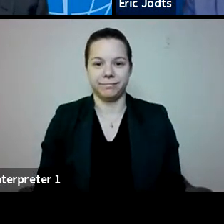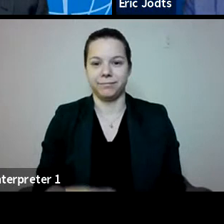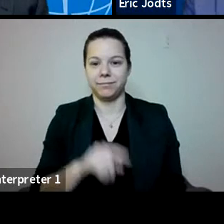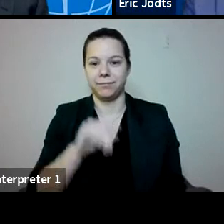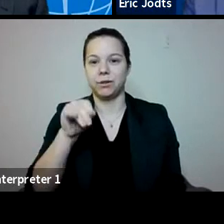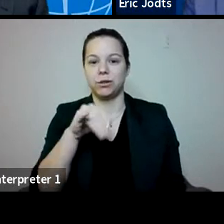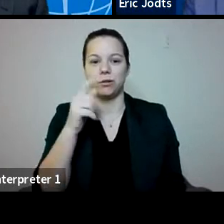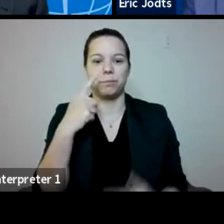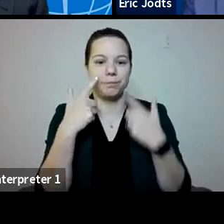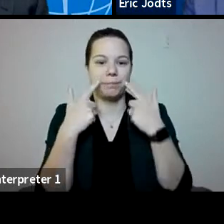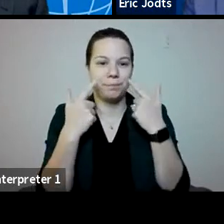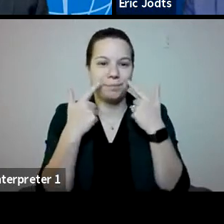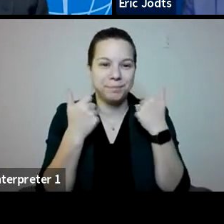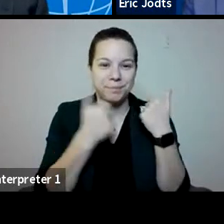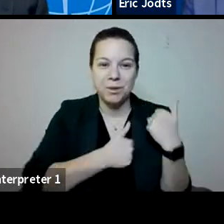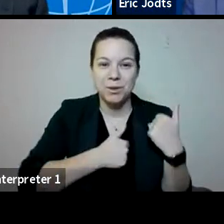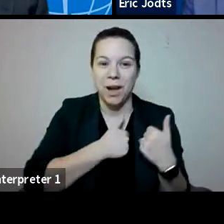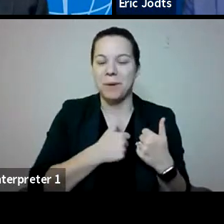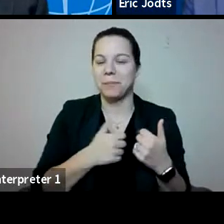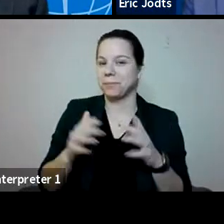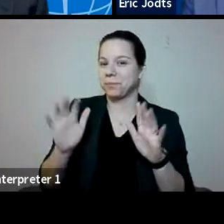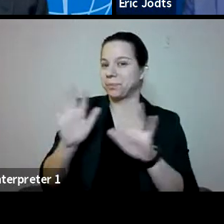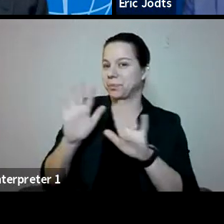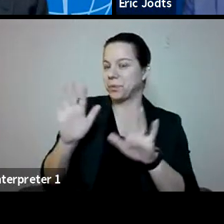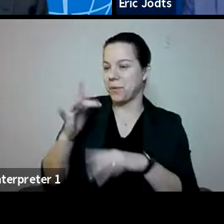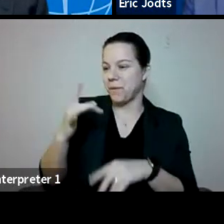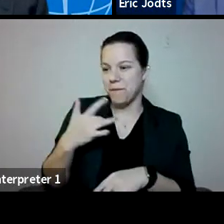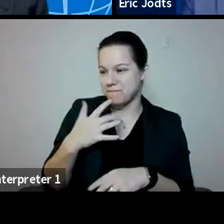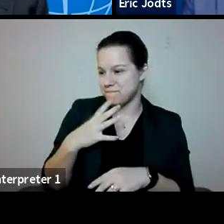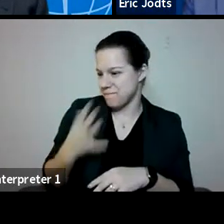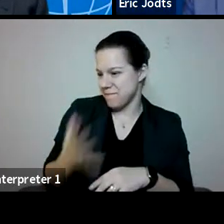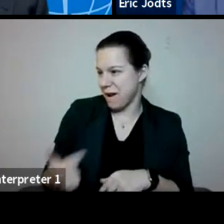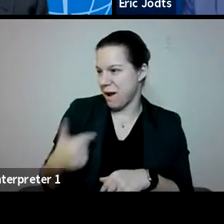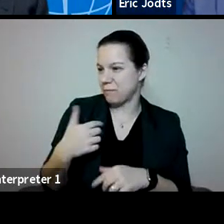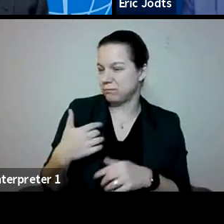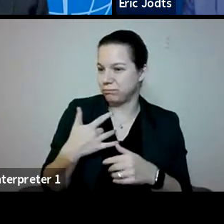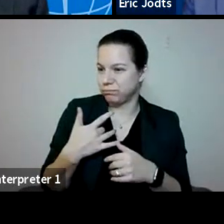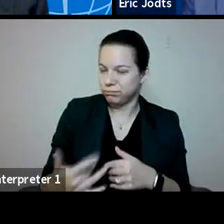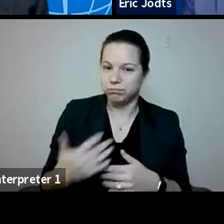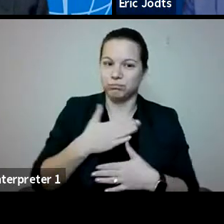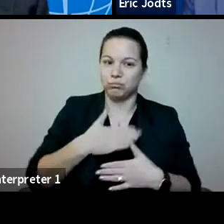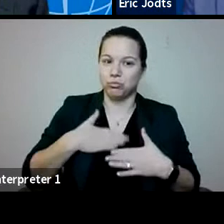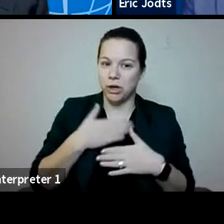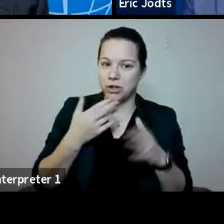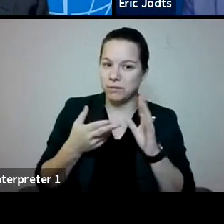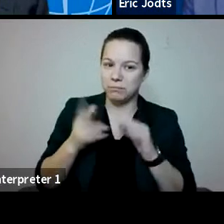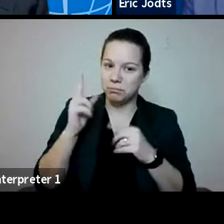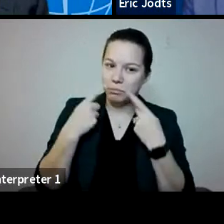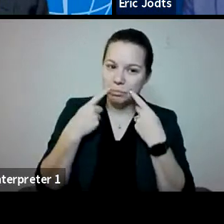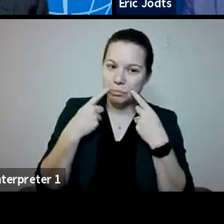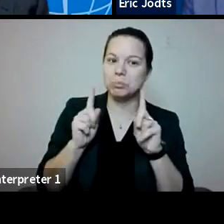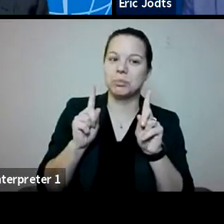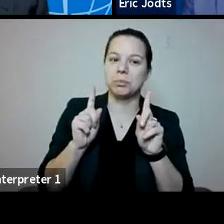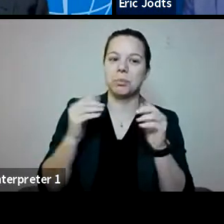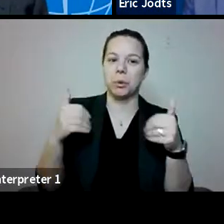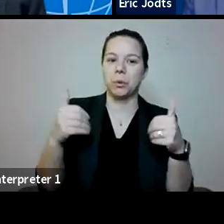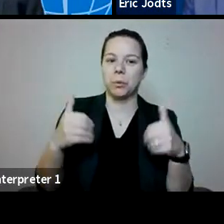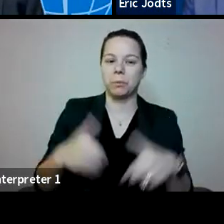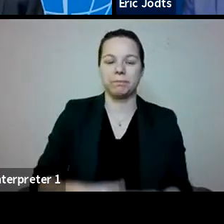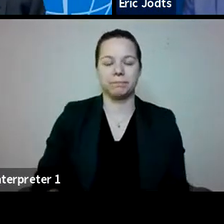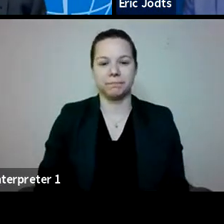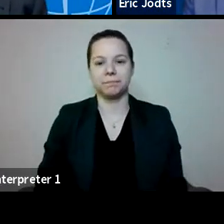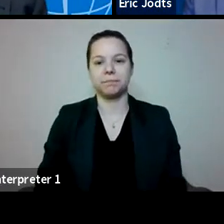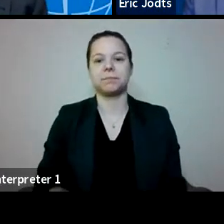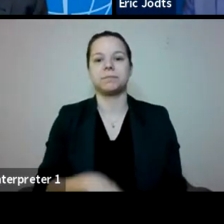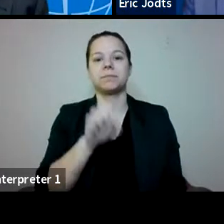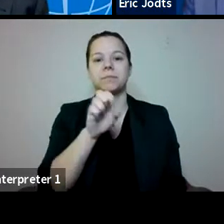Sorry about that. No. I generally appreciate people being highly efficient. Okay.